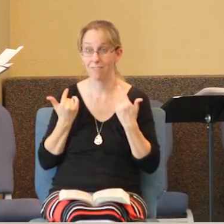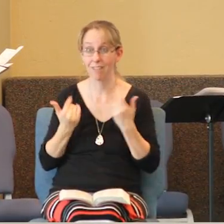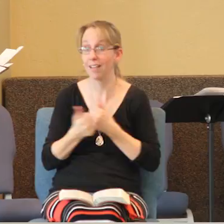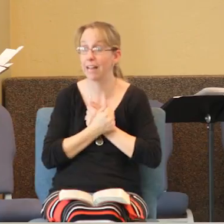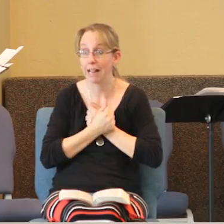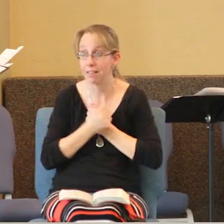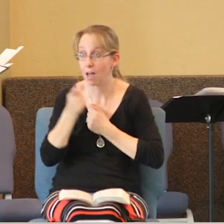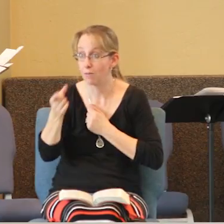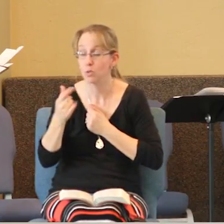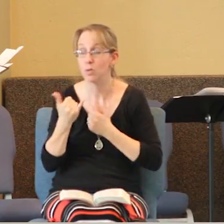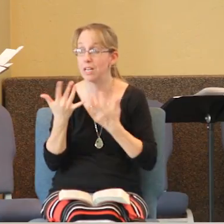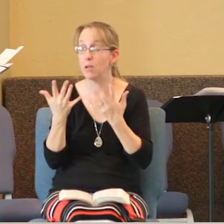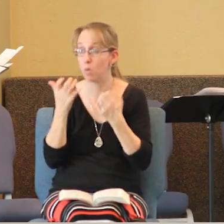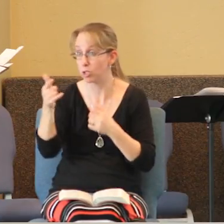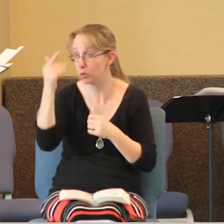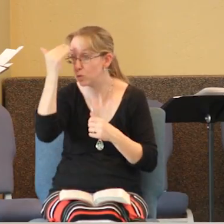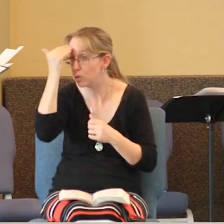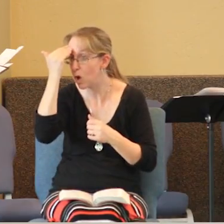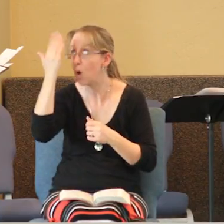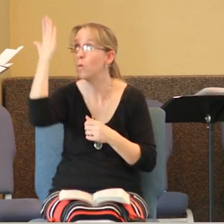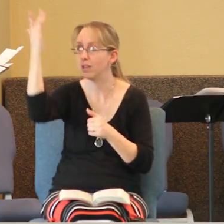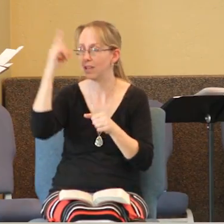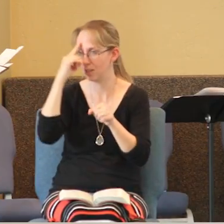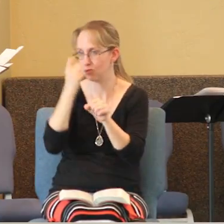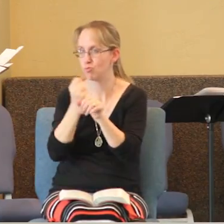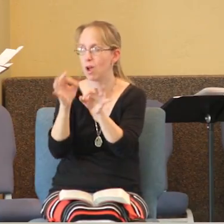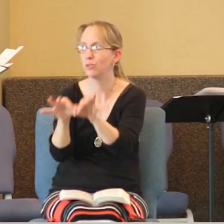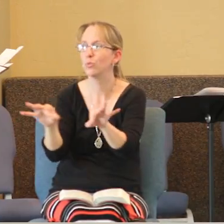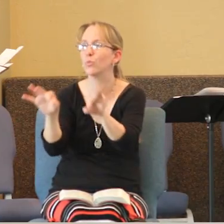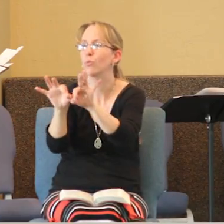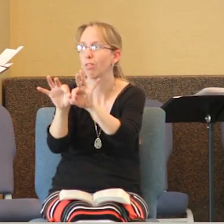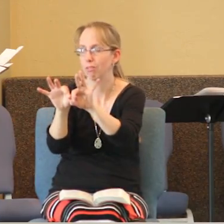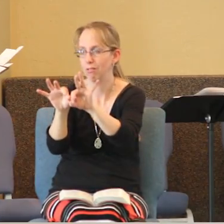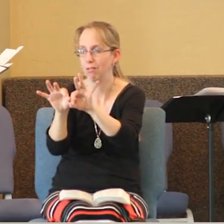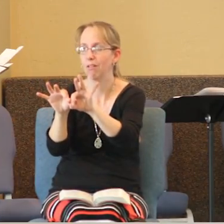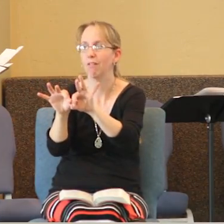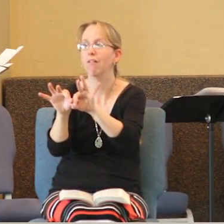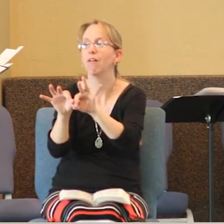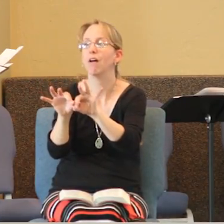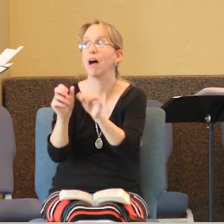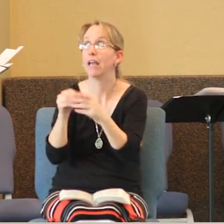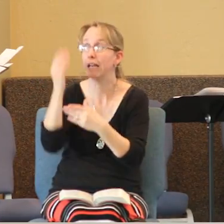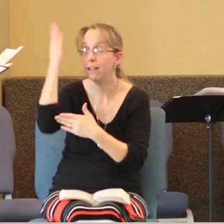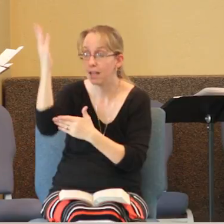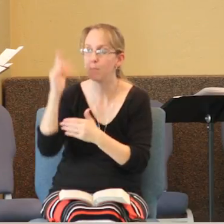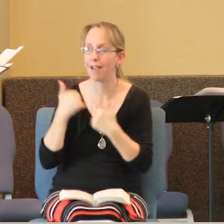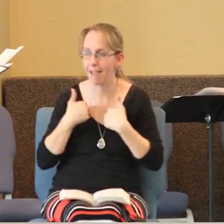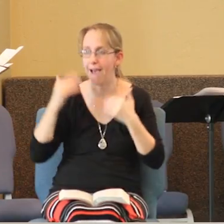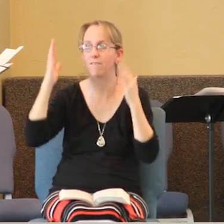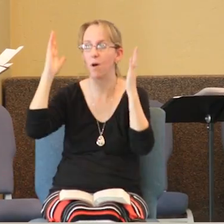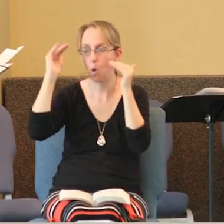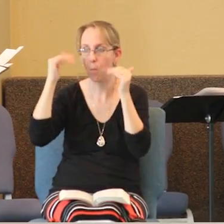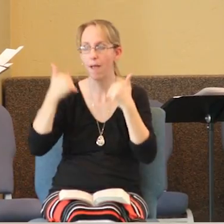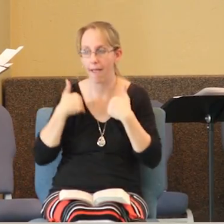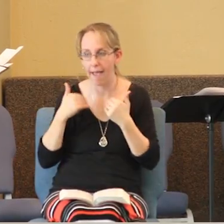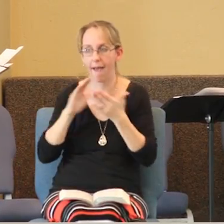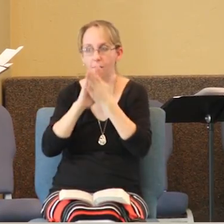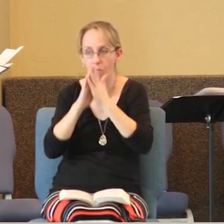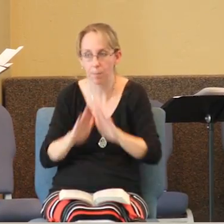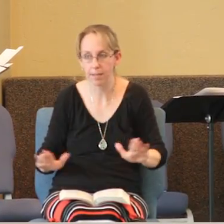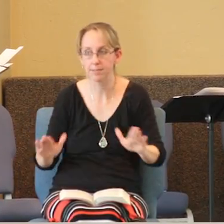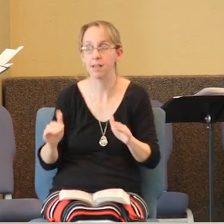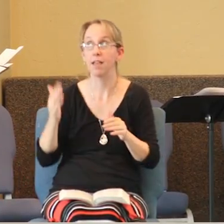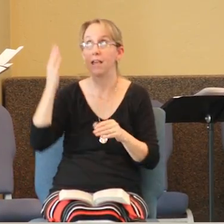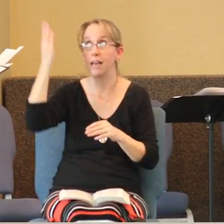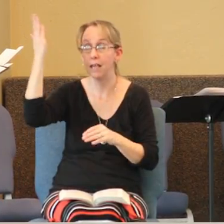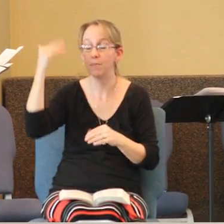and He wants you to know that He's trustworthy. And that in Him there's hope, and in Him there's peace, and in Him there is